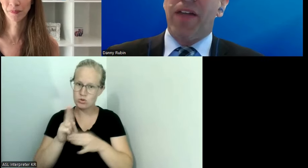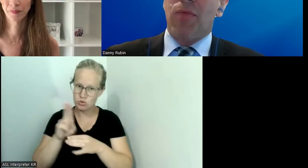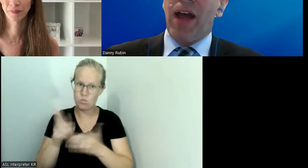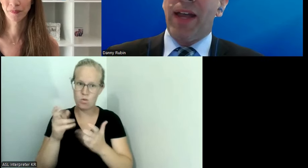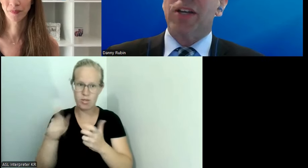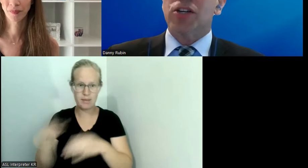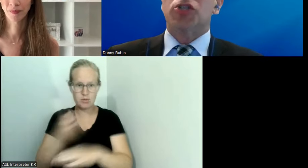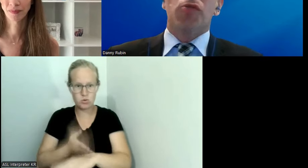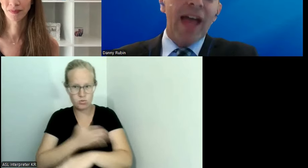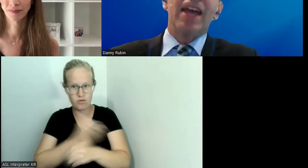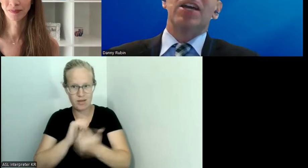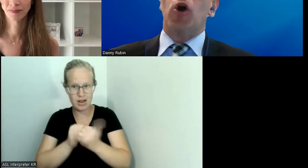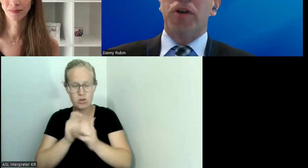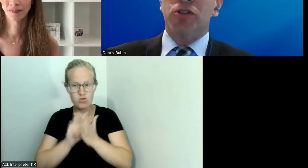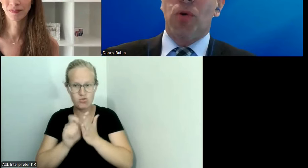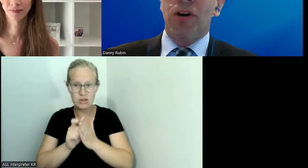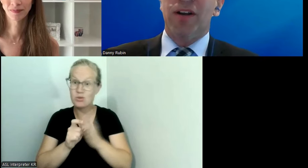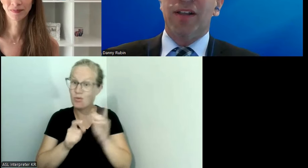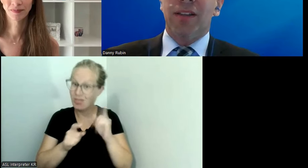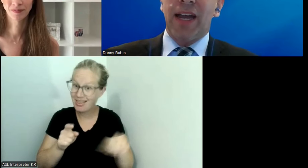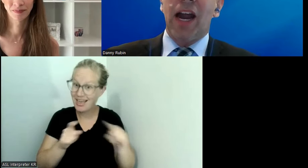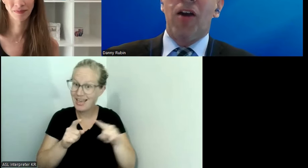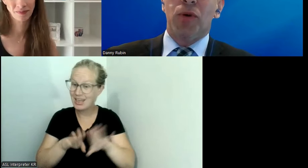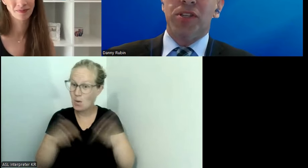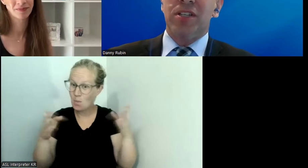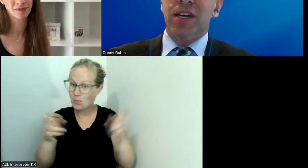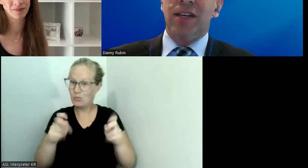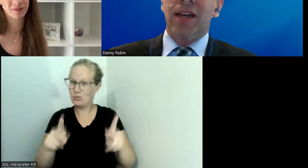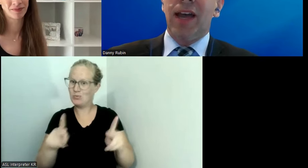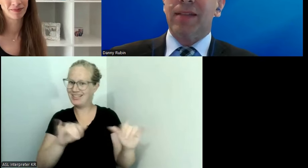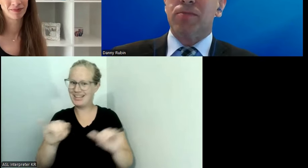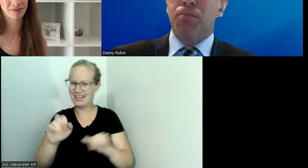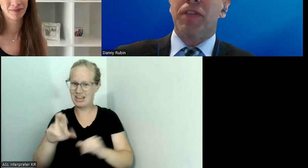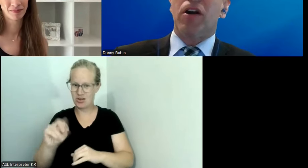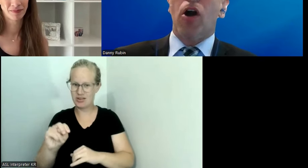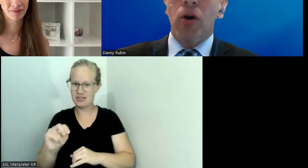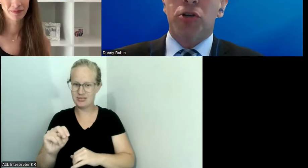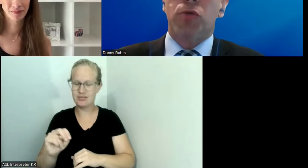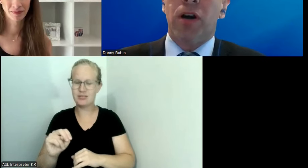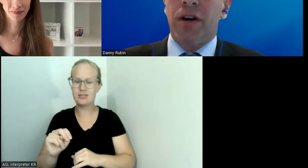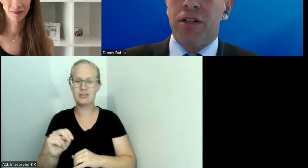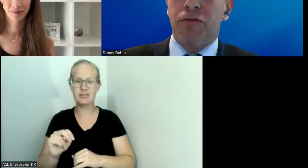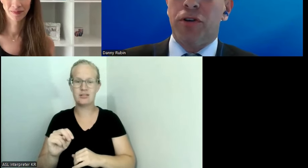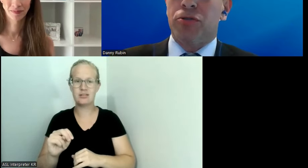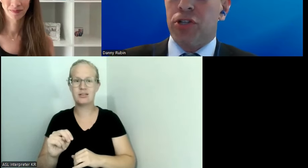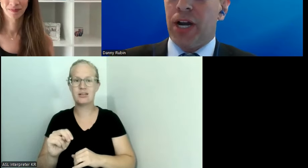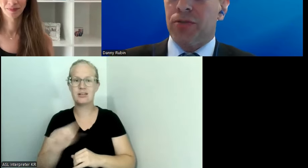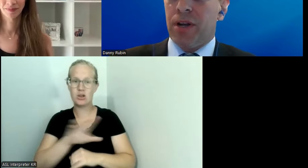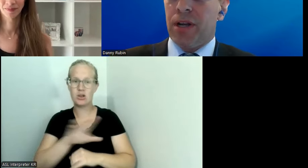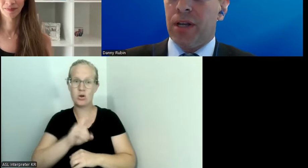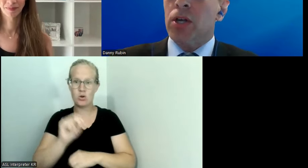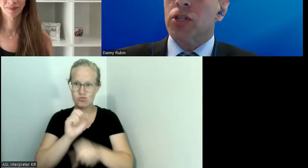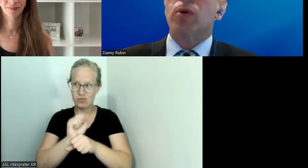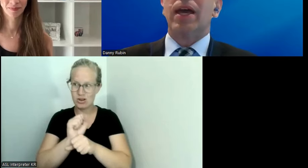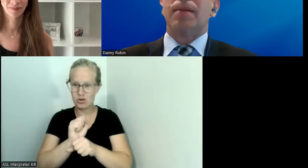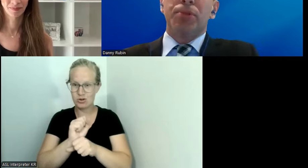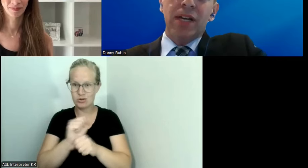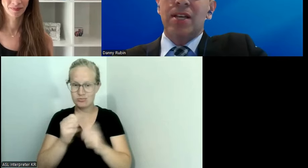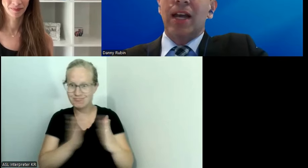to improve how they write so they could open a door like Aaron once did and put their own career on a different trajectory.